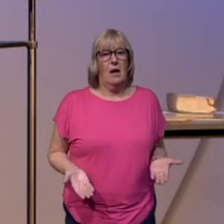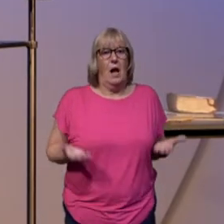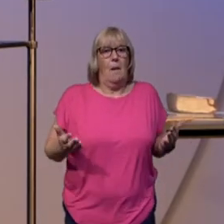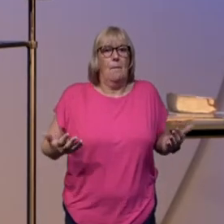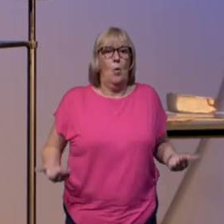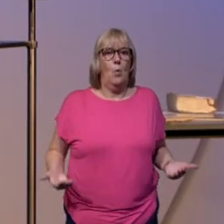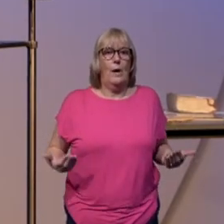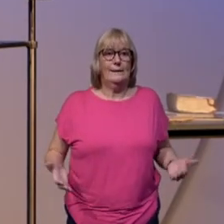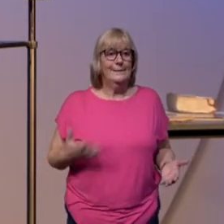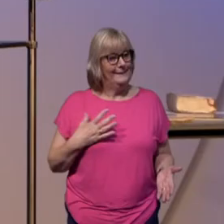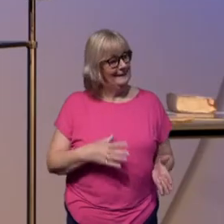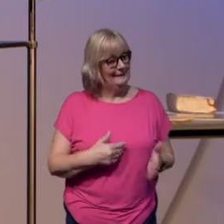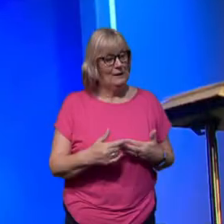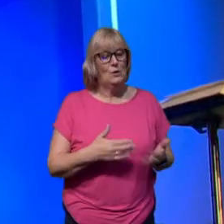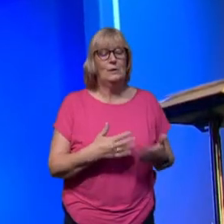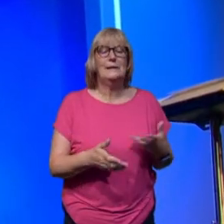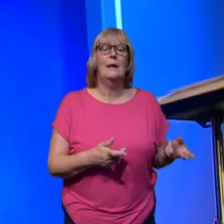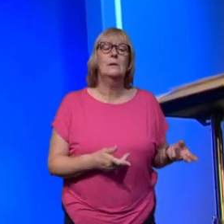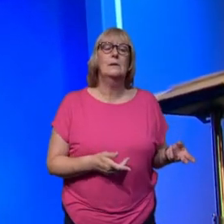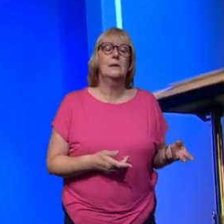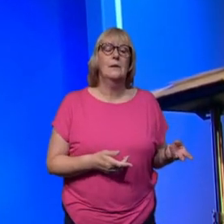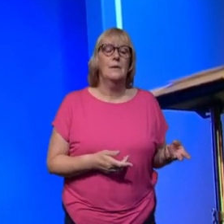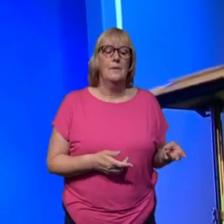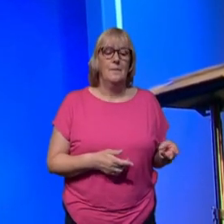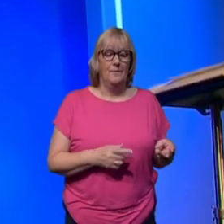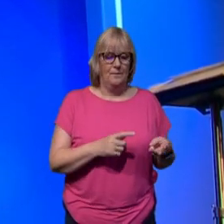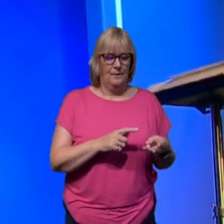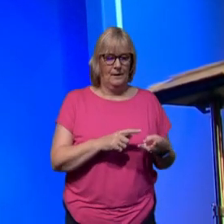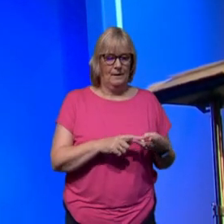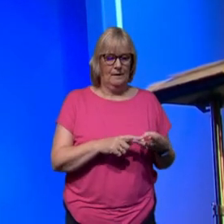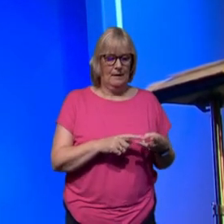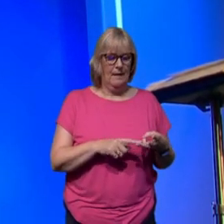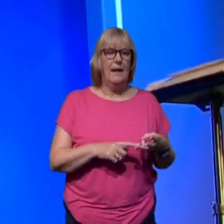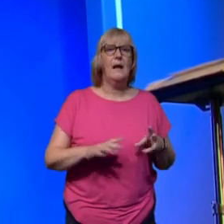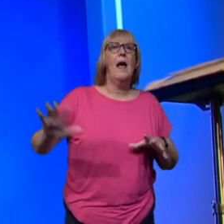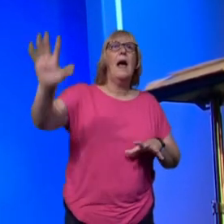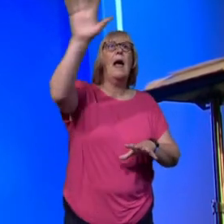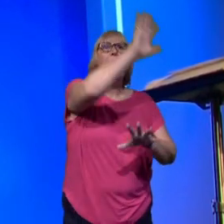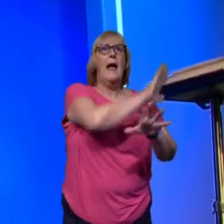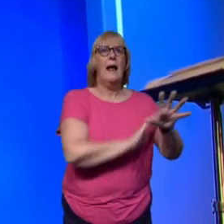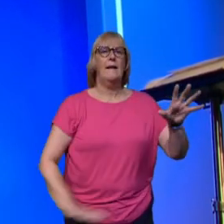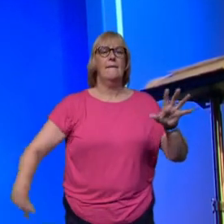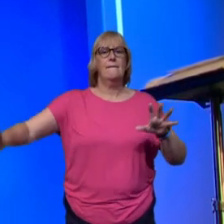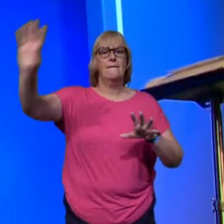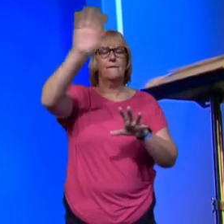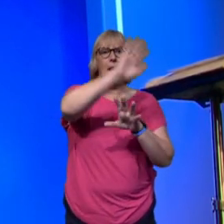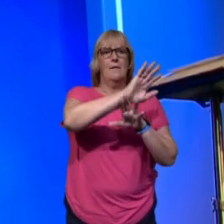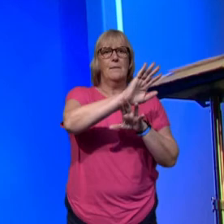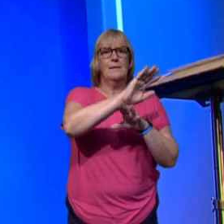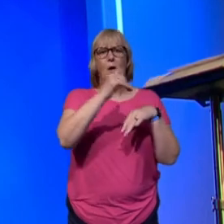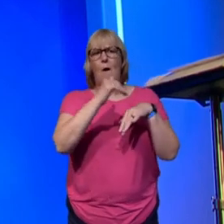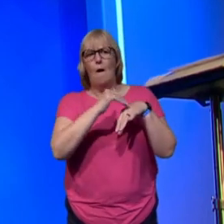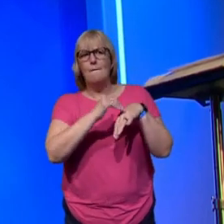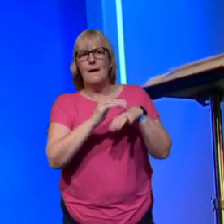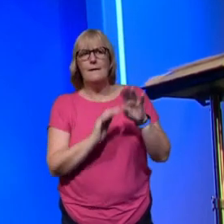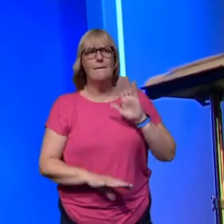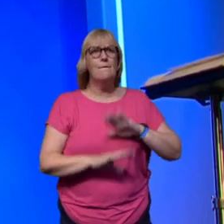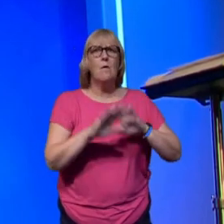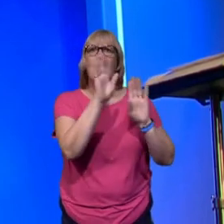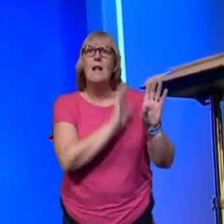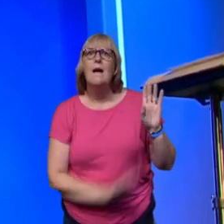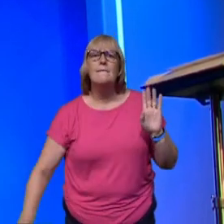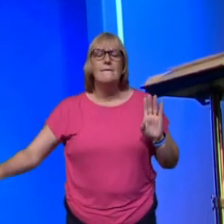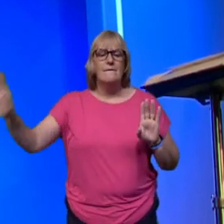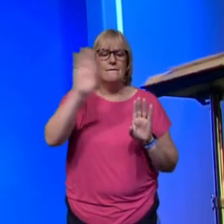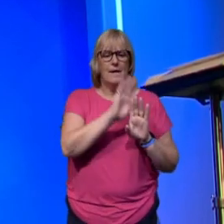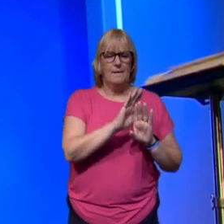sort of sort that out, that physical health thing. And the next thing is environment. What is hitting your environment? And of course,